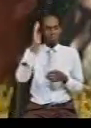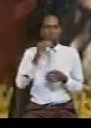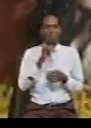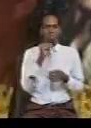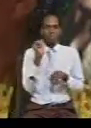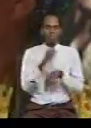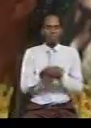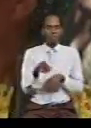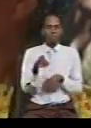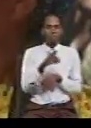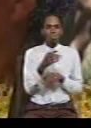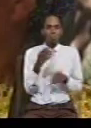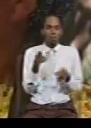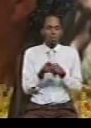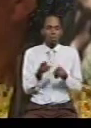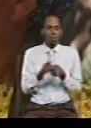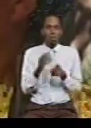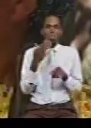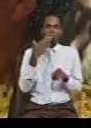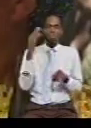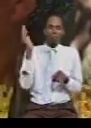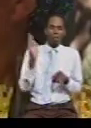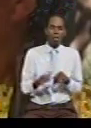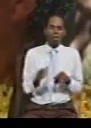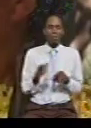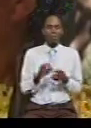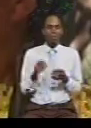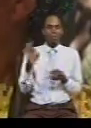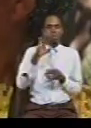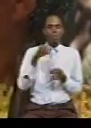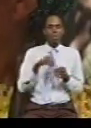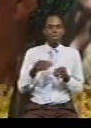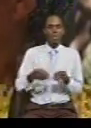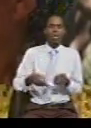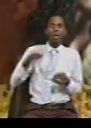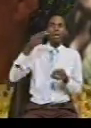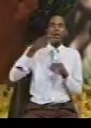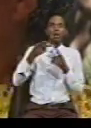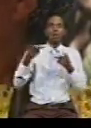Even wicked spirits in high places, they will not overcome you.